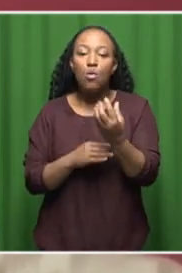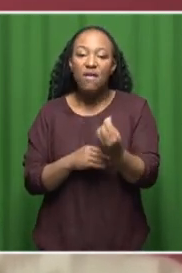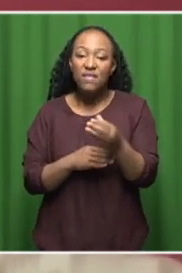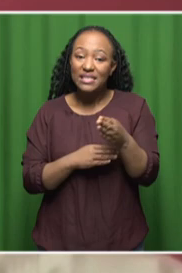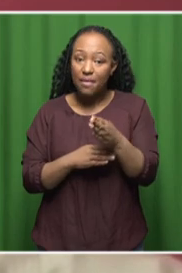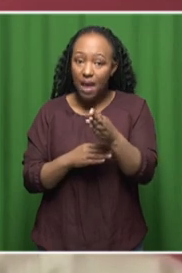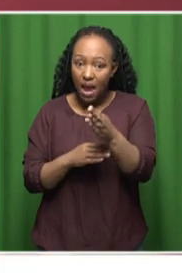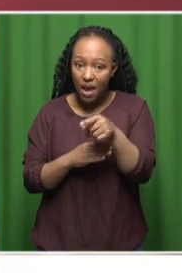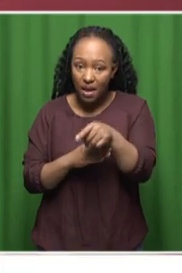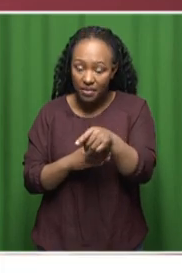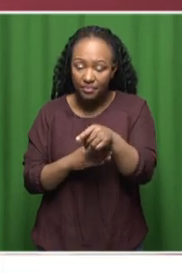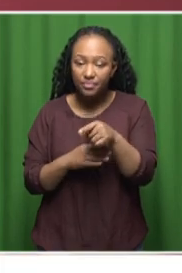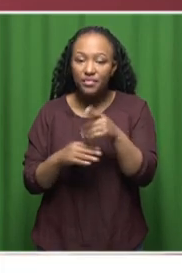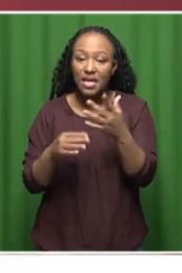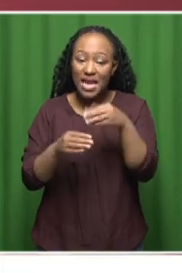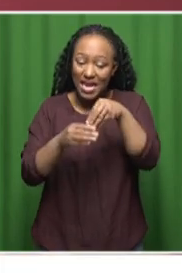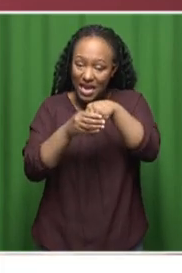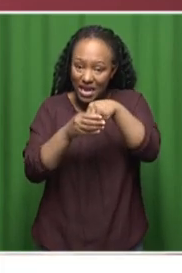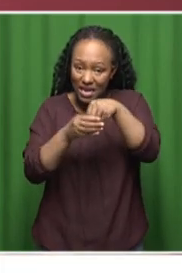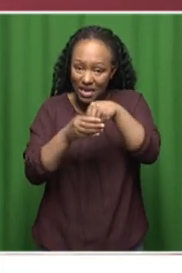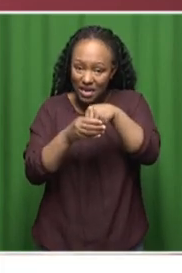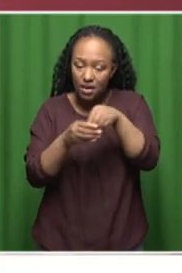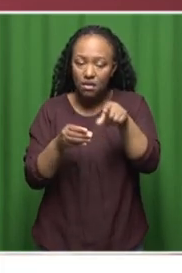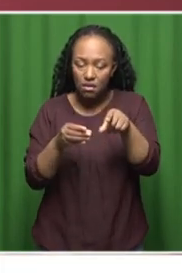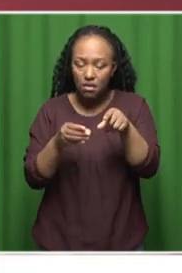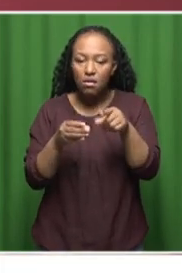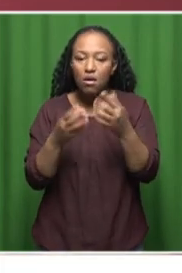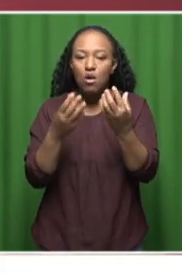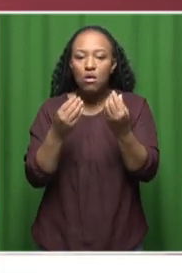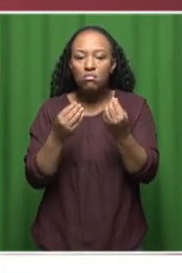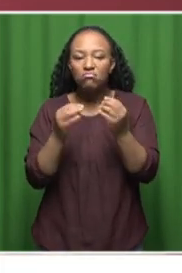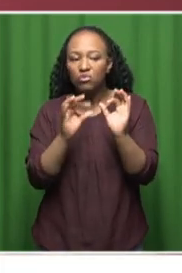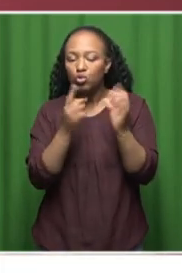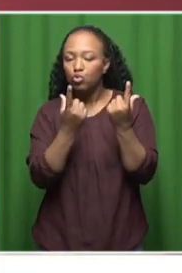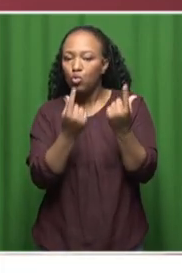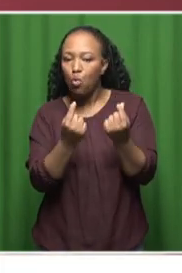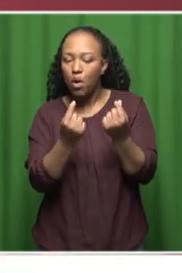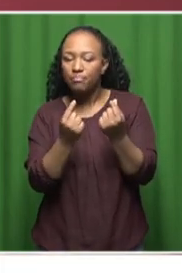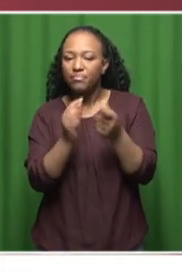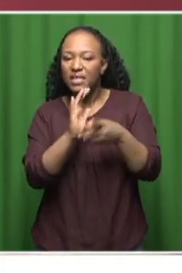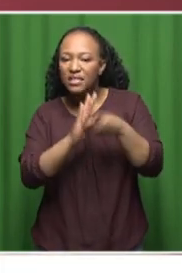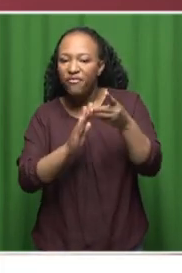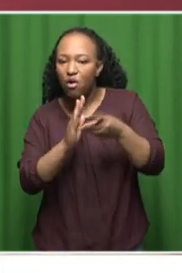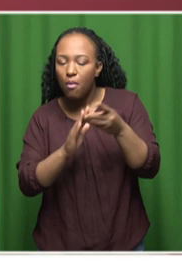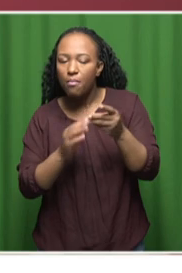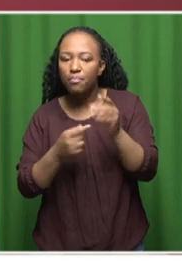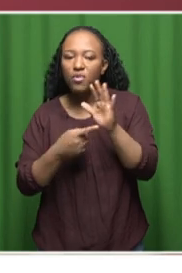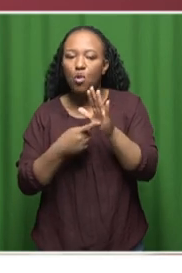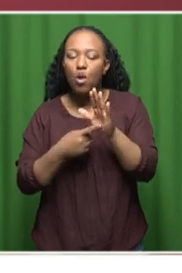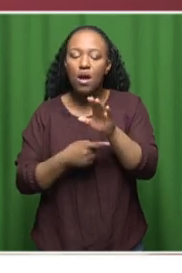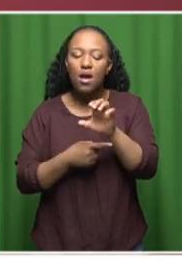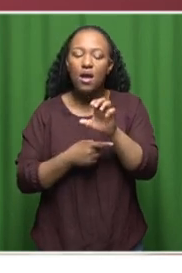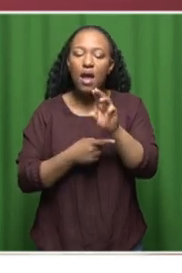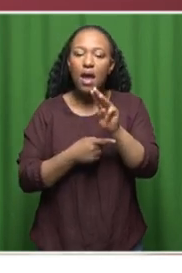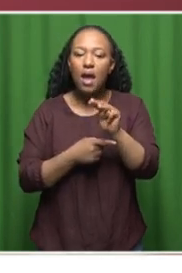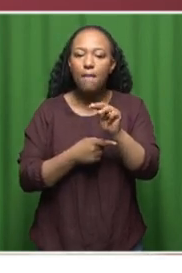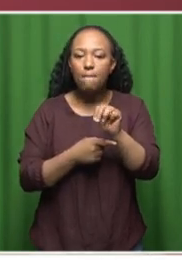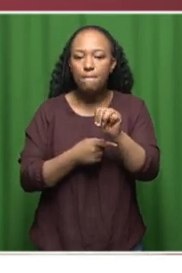municipality, and within it, it facilitates development and governance at Emfuleni local